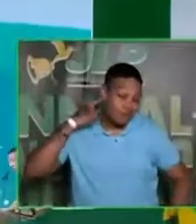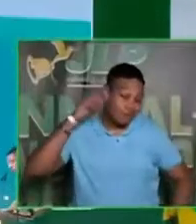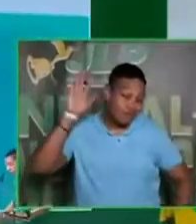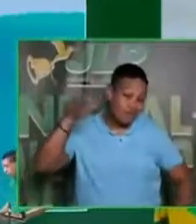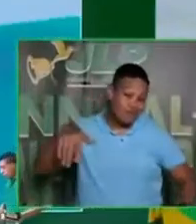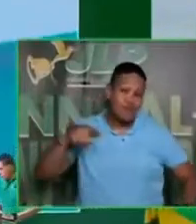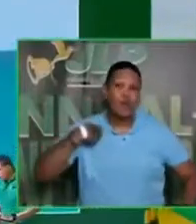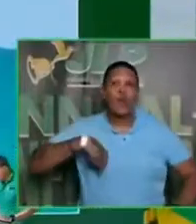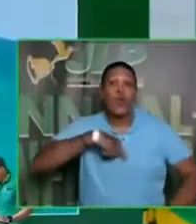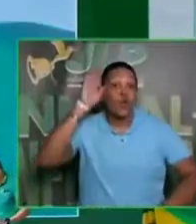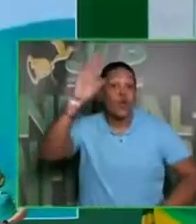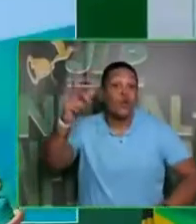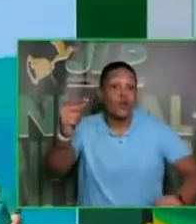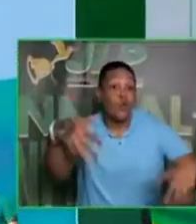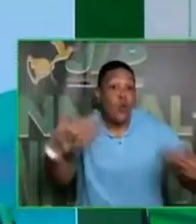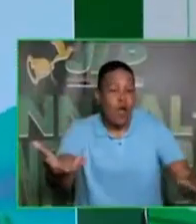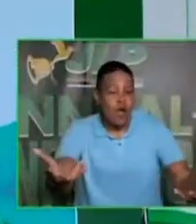Shout. We will.